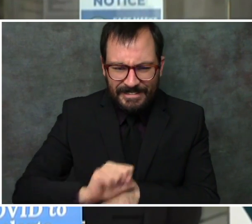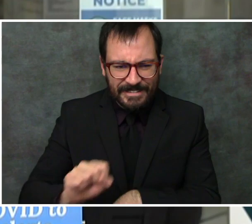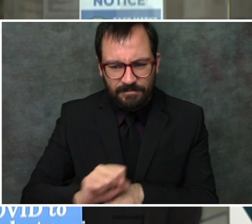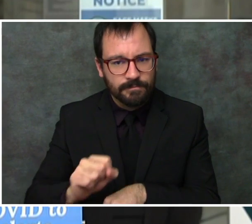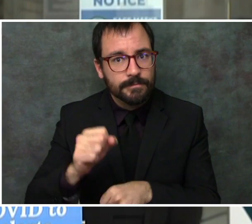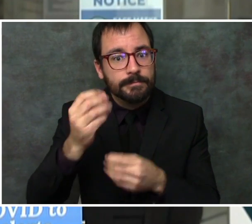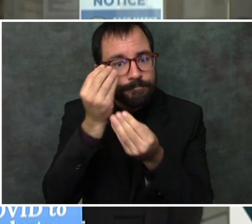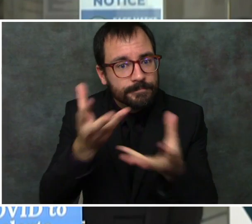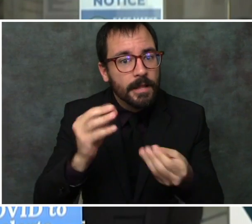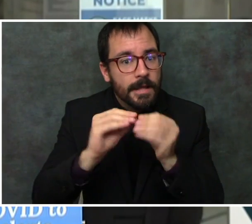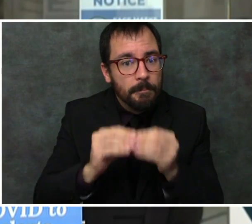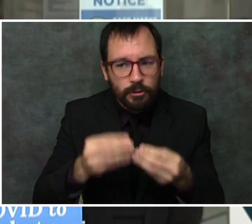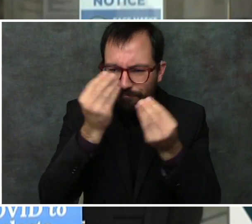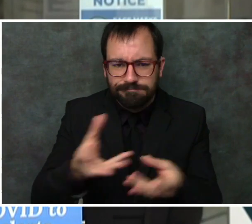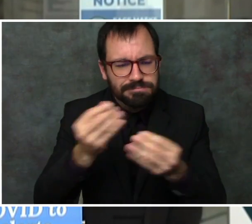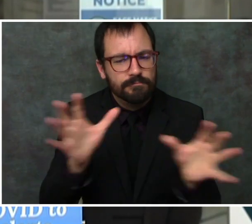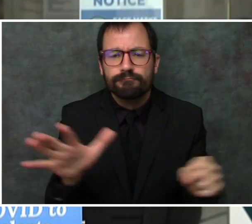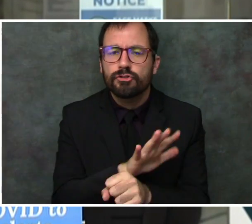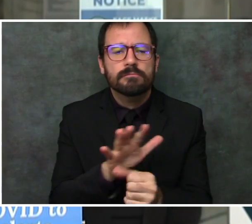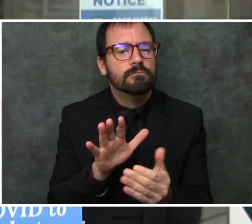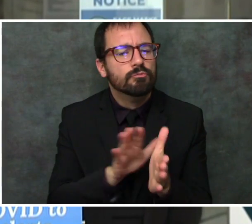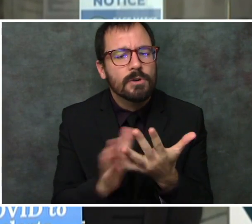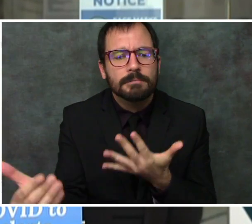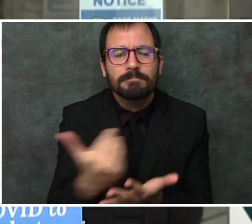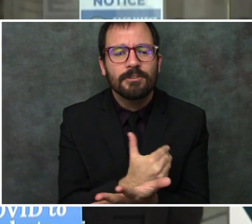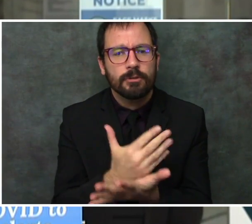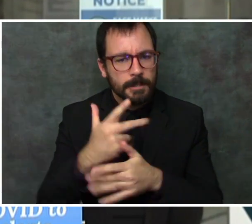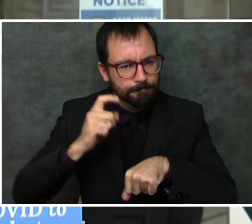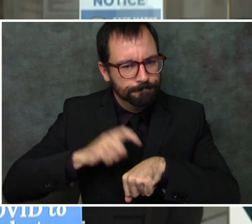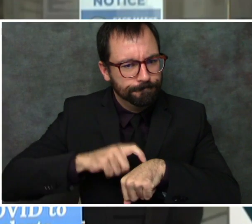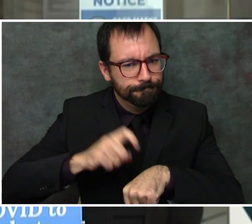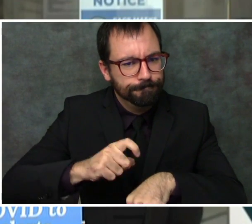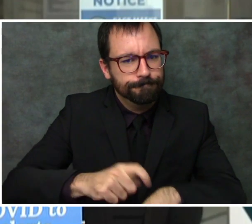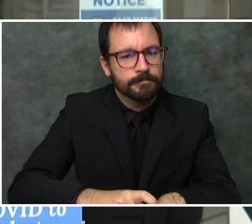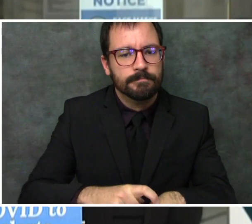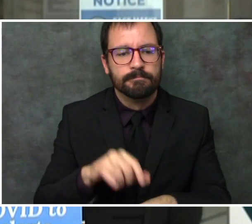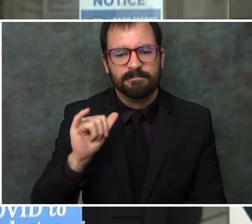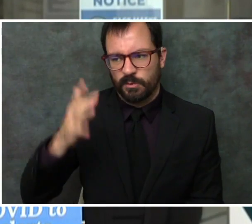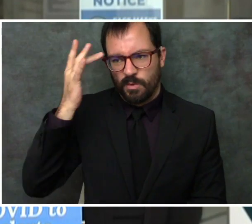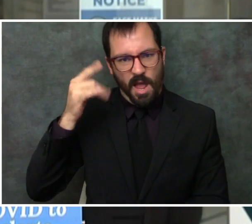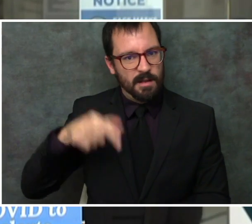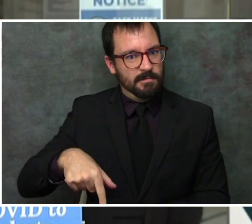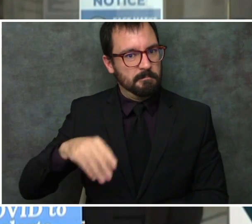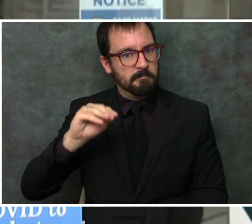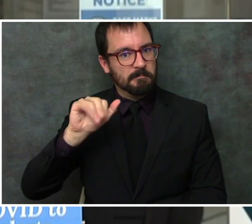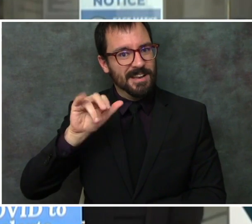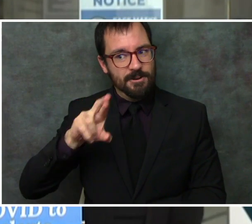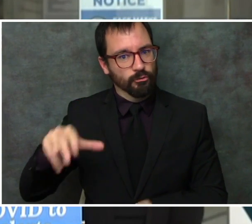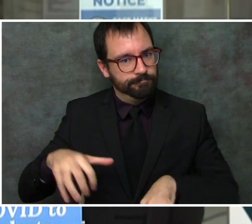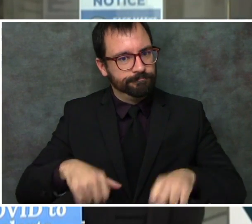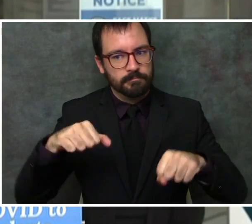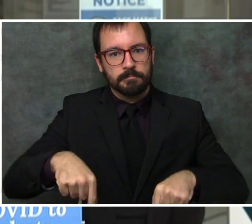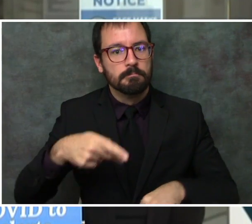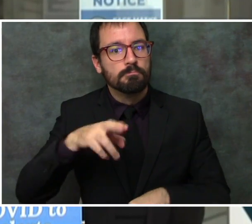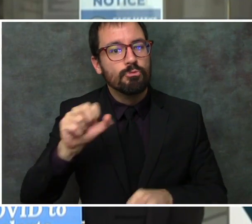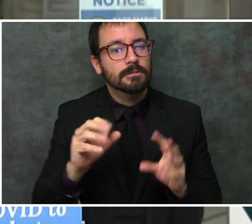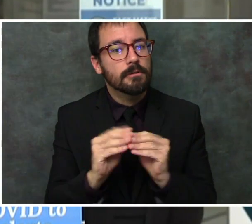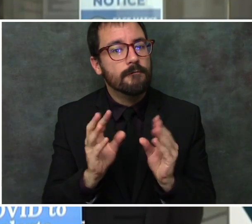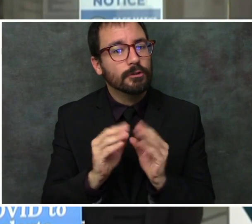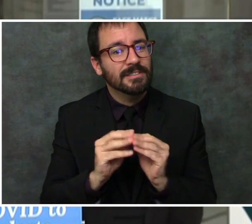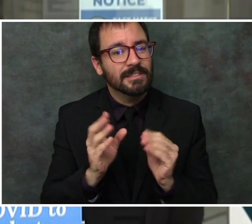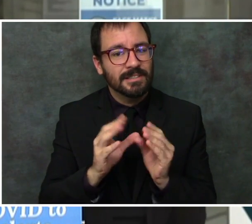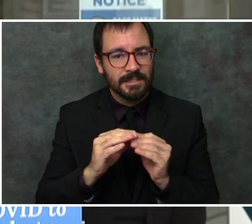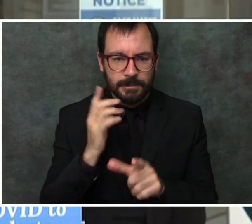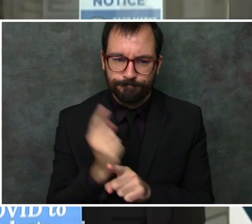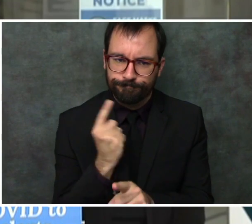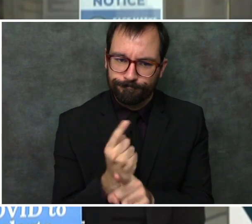timely and transparent manner. That's why the mayor has held these conferences and why we've continued to make sure that we're sharing the latest data collected by the